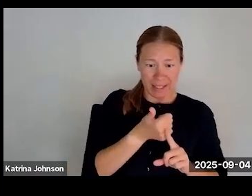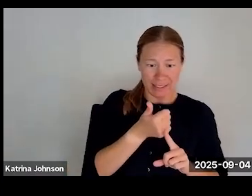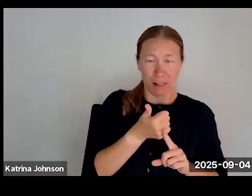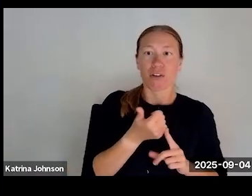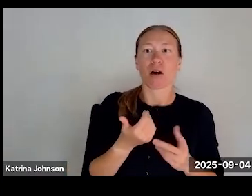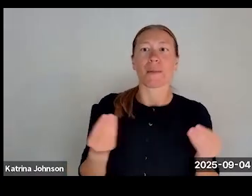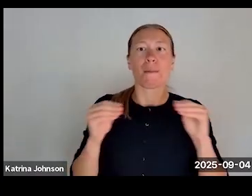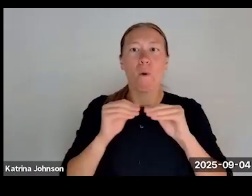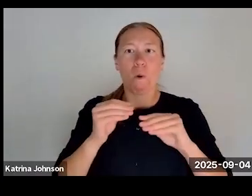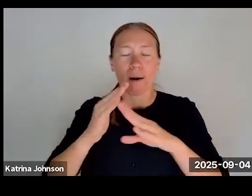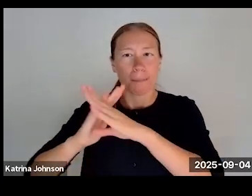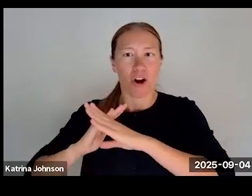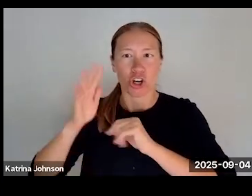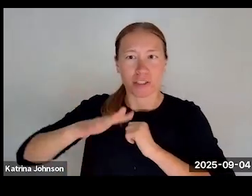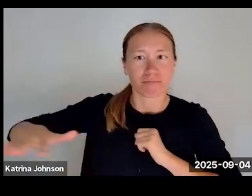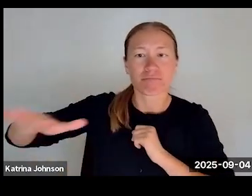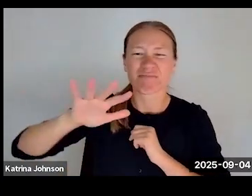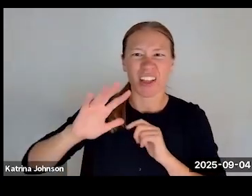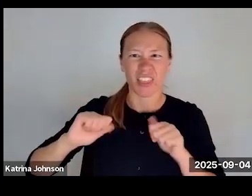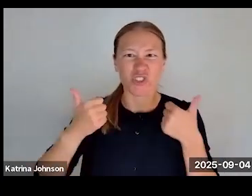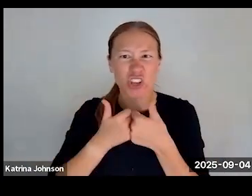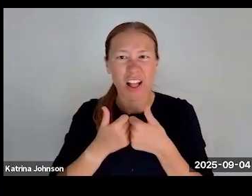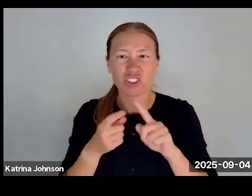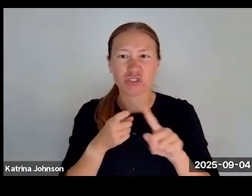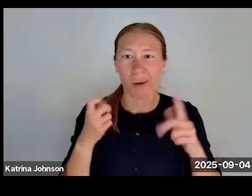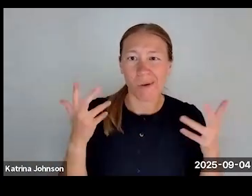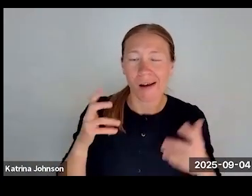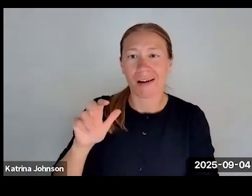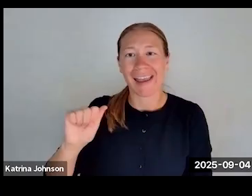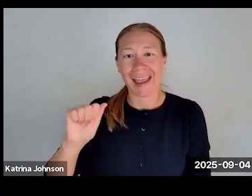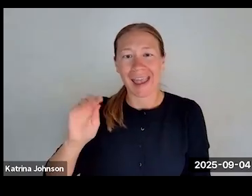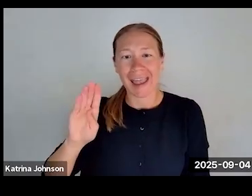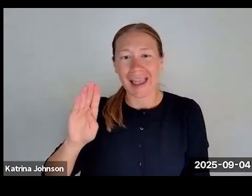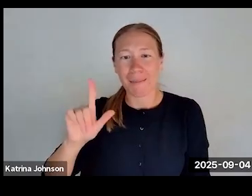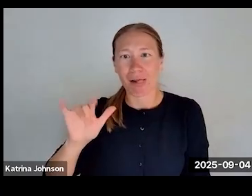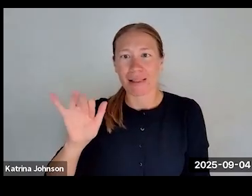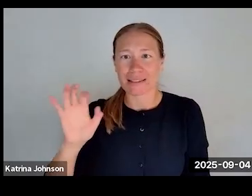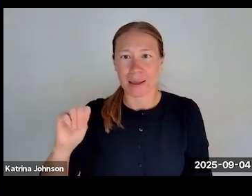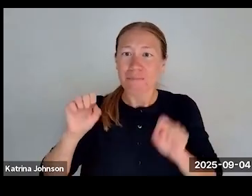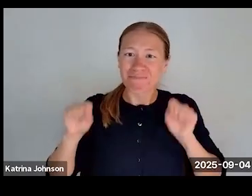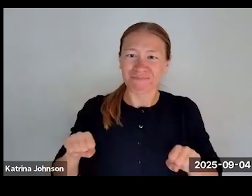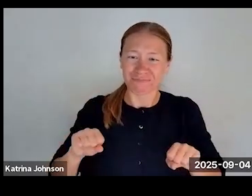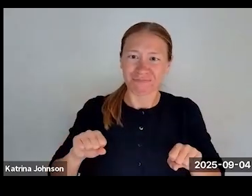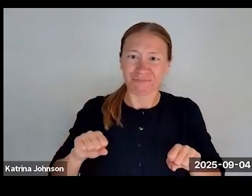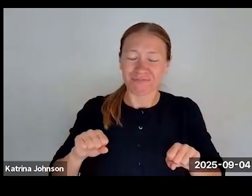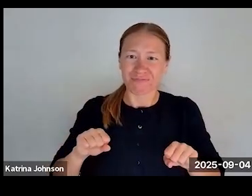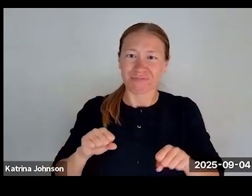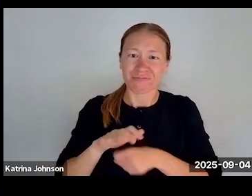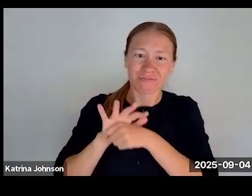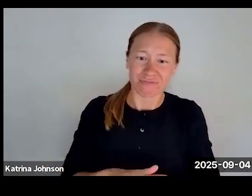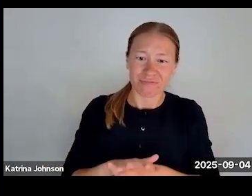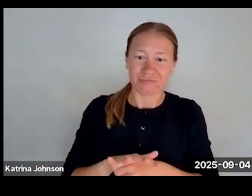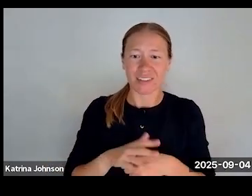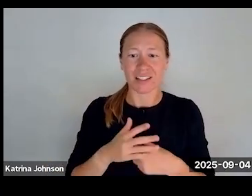itself. Much of the challenge comes from ableism, biases, stereotypes, and systems that make it harder for students